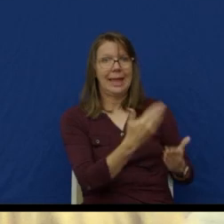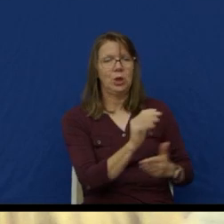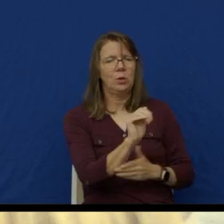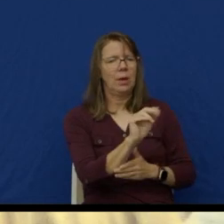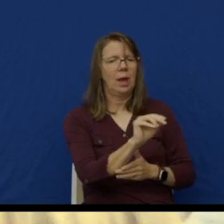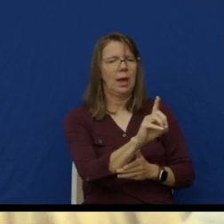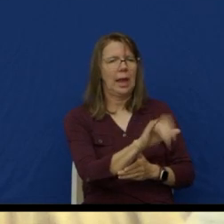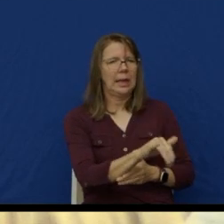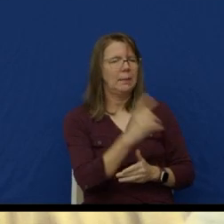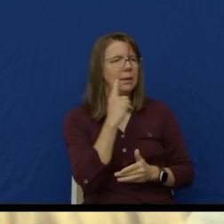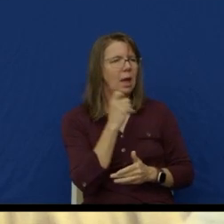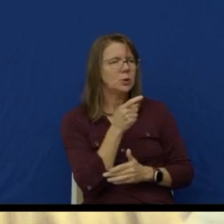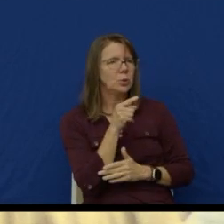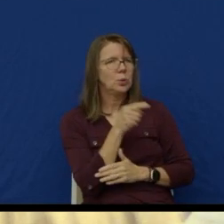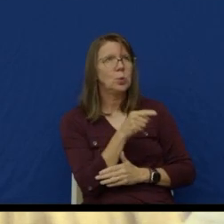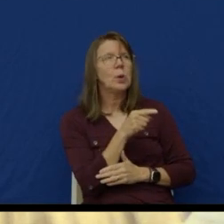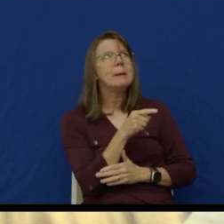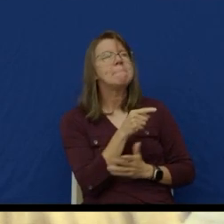you were